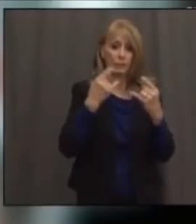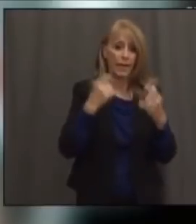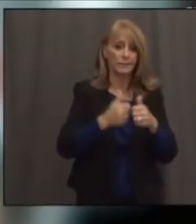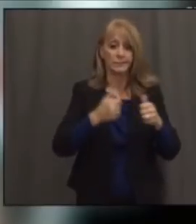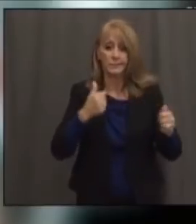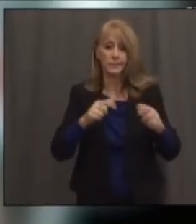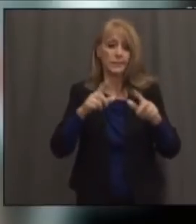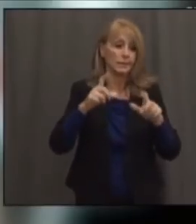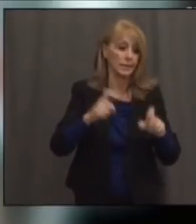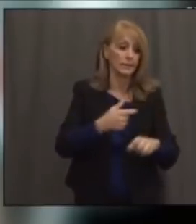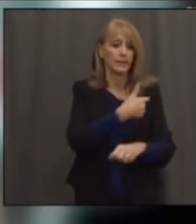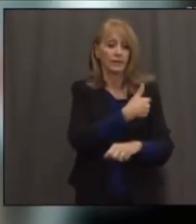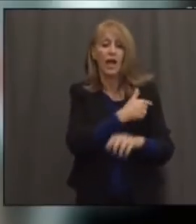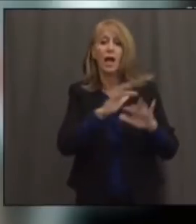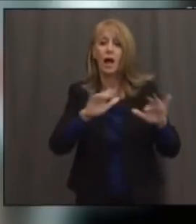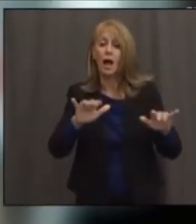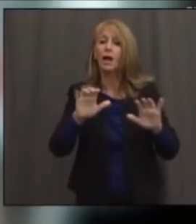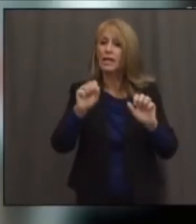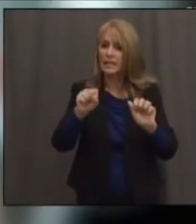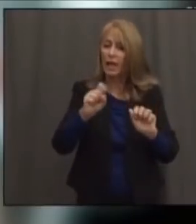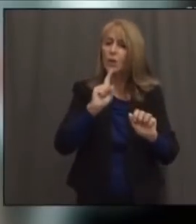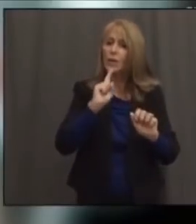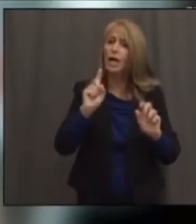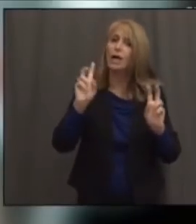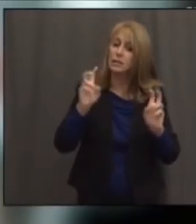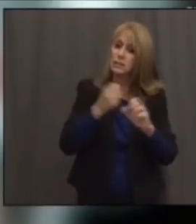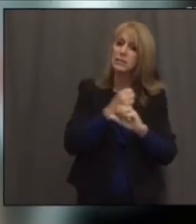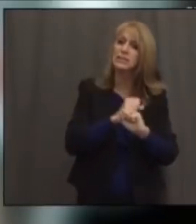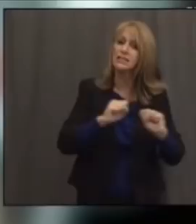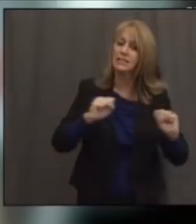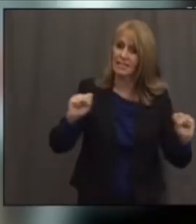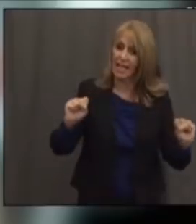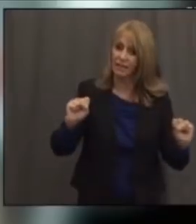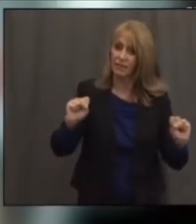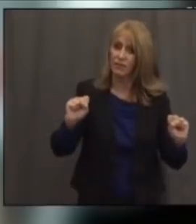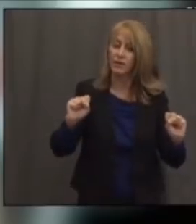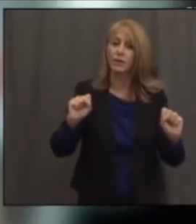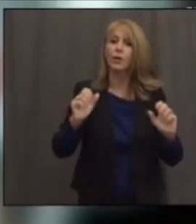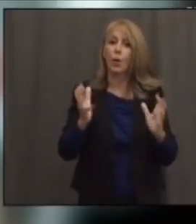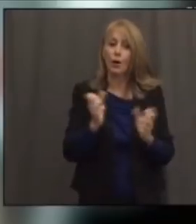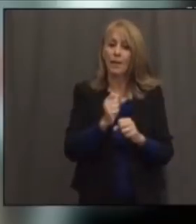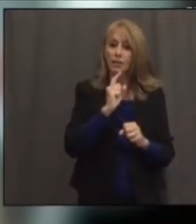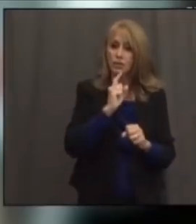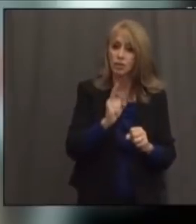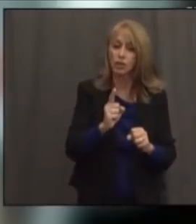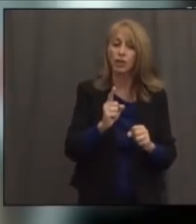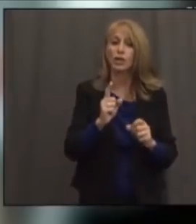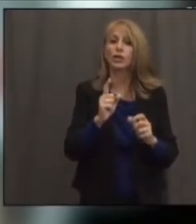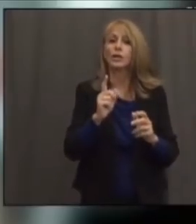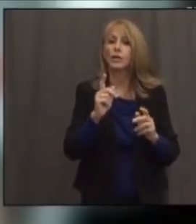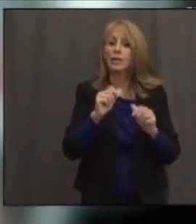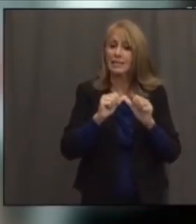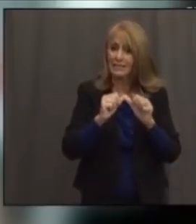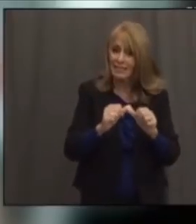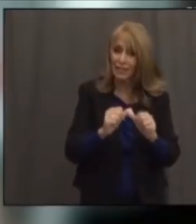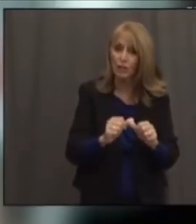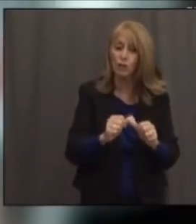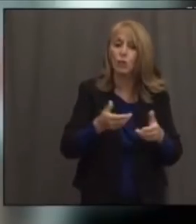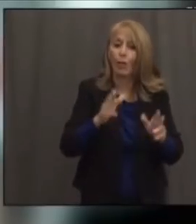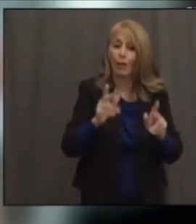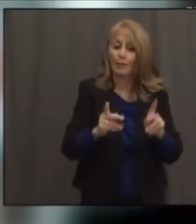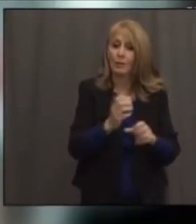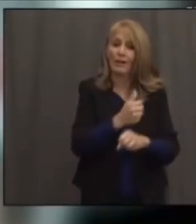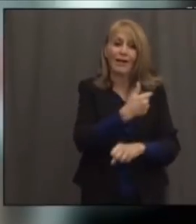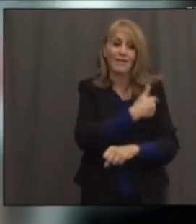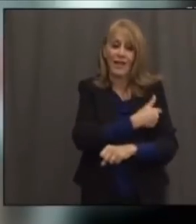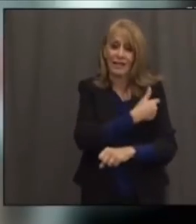testing widely deployed in the state, making it accessible, getting the vaccine widely deployed in the state, making it accessible early, continuing to make it accessible to people,